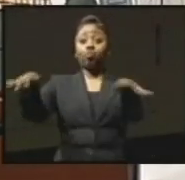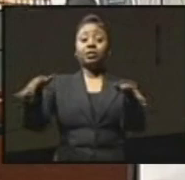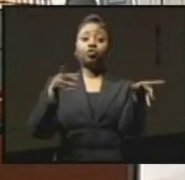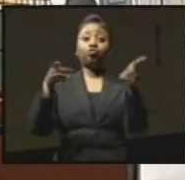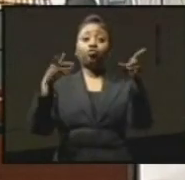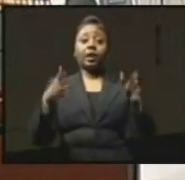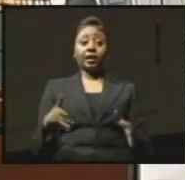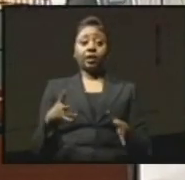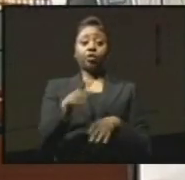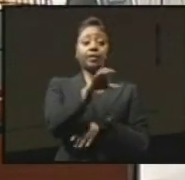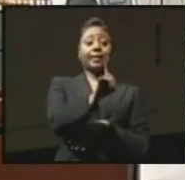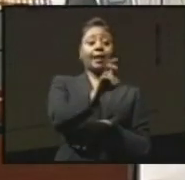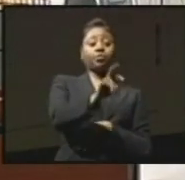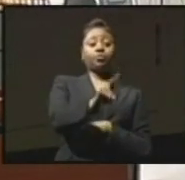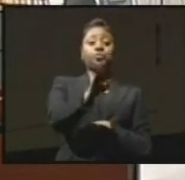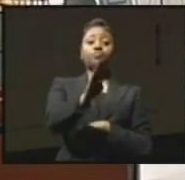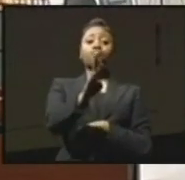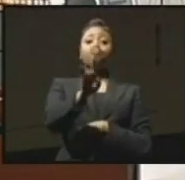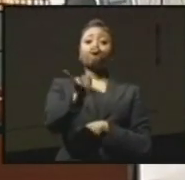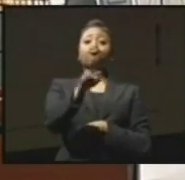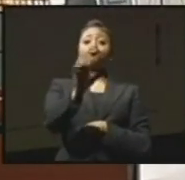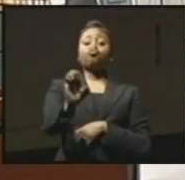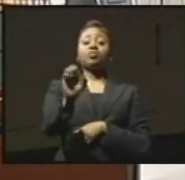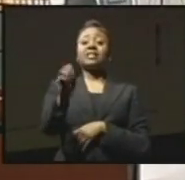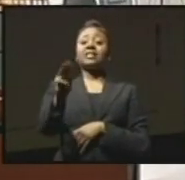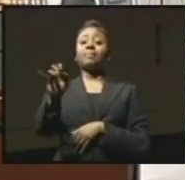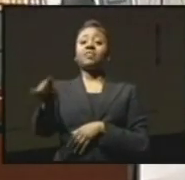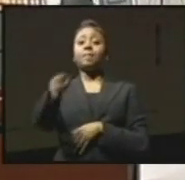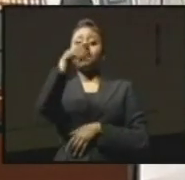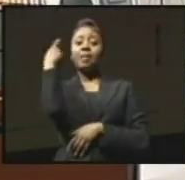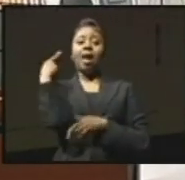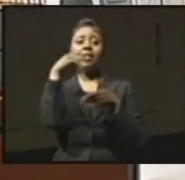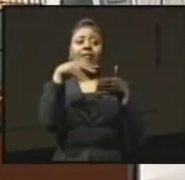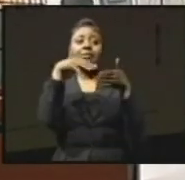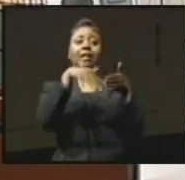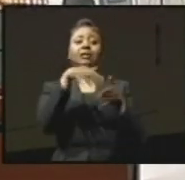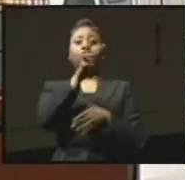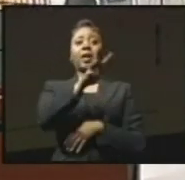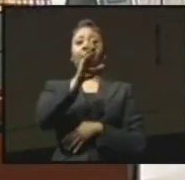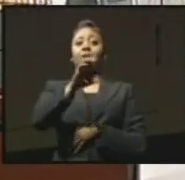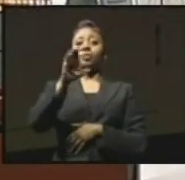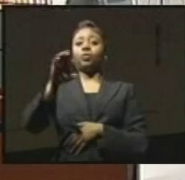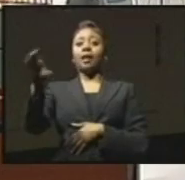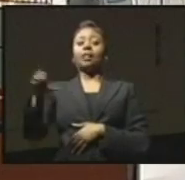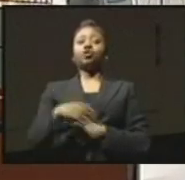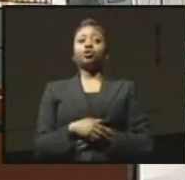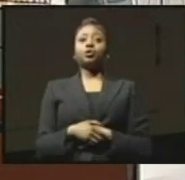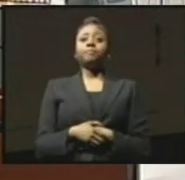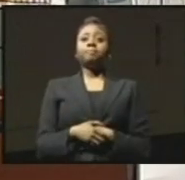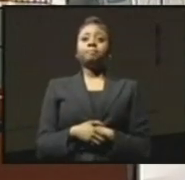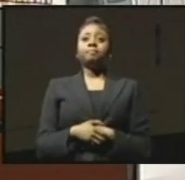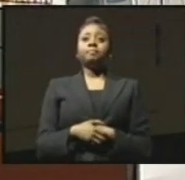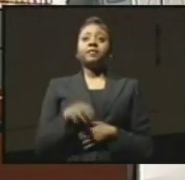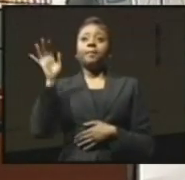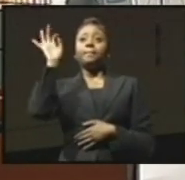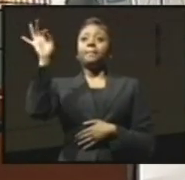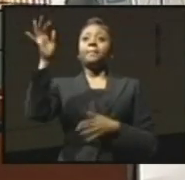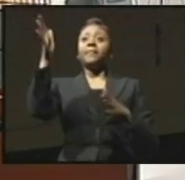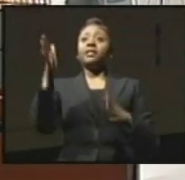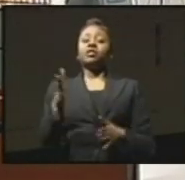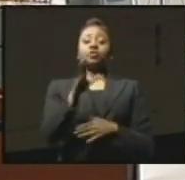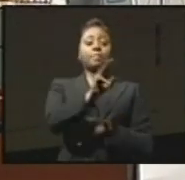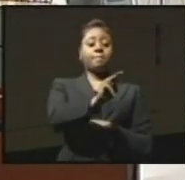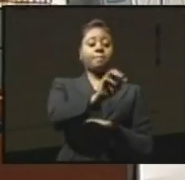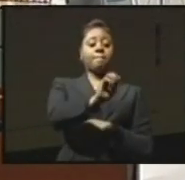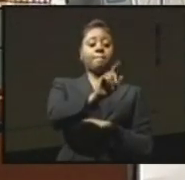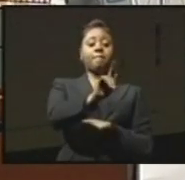Dr. Bruce Smith, Black Studies Professor, Wayne County Community College. Minister Malik